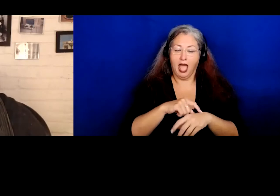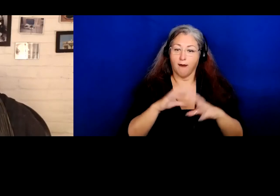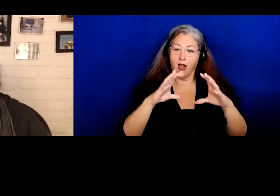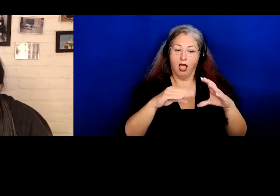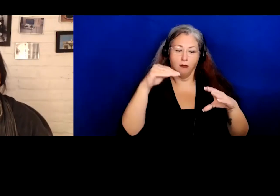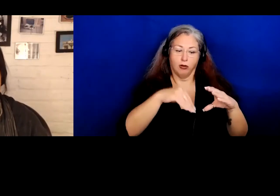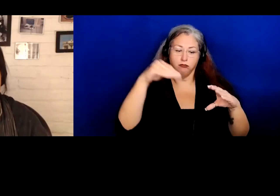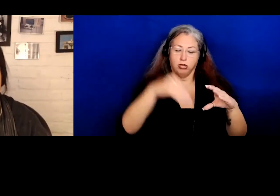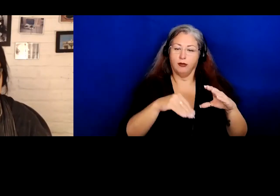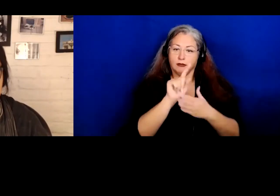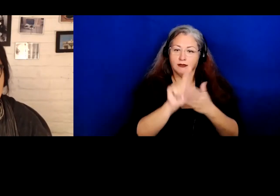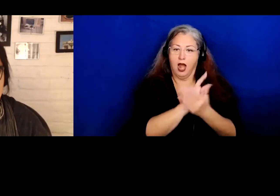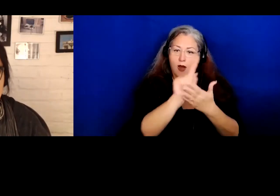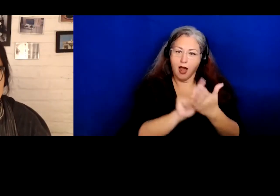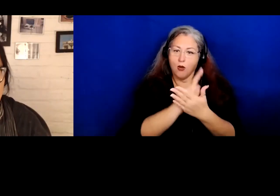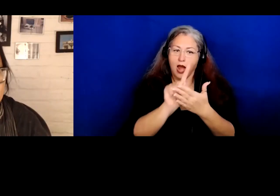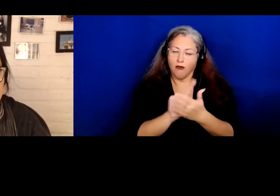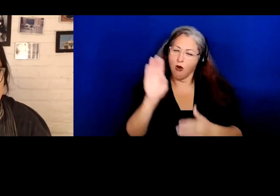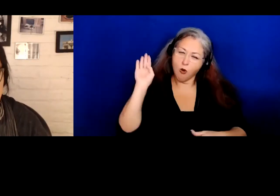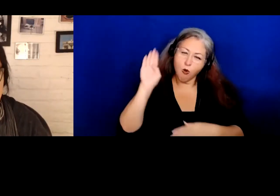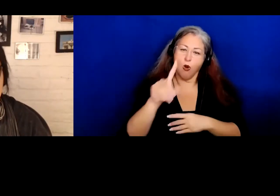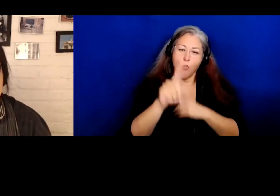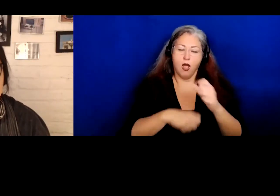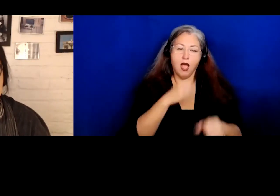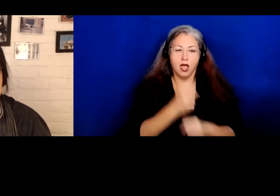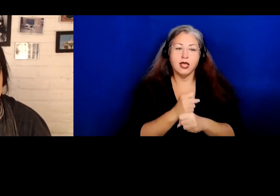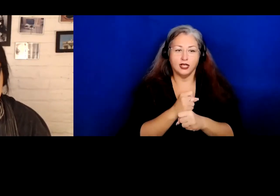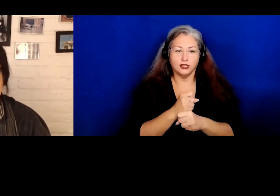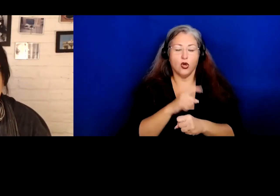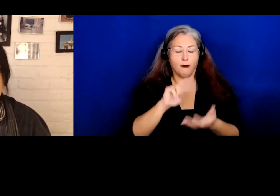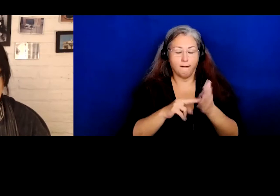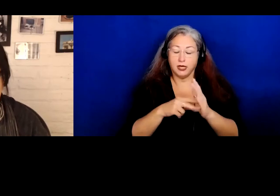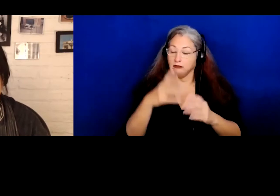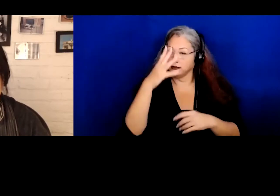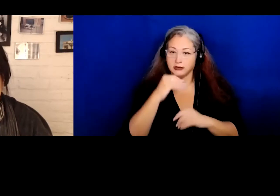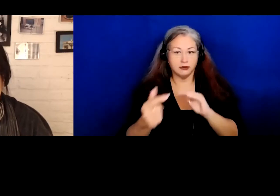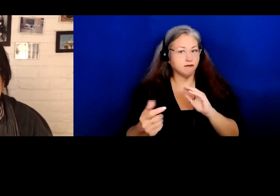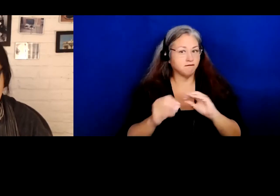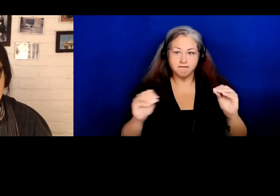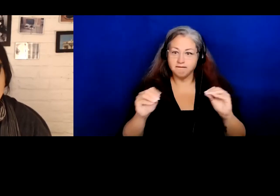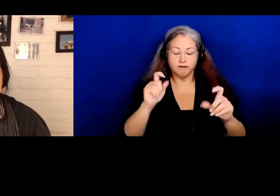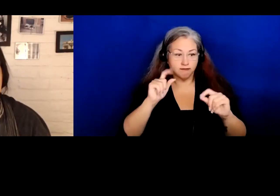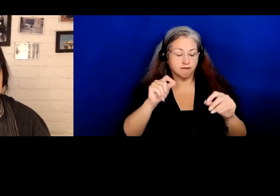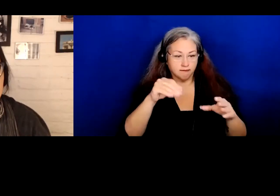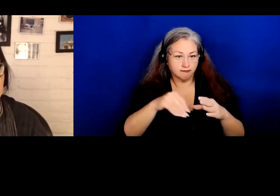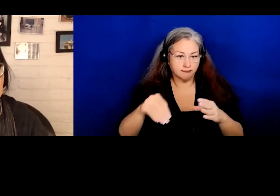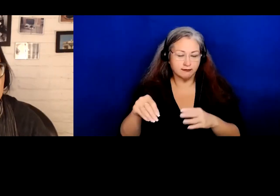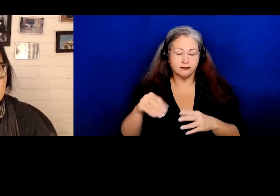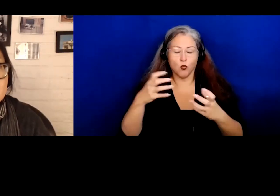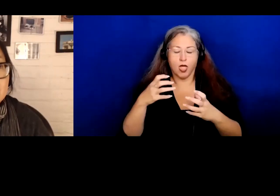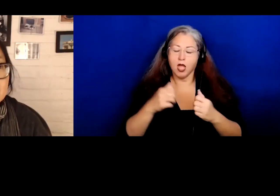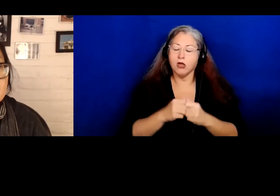hour every hour for like a year. So this kind of grueling, sleepless feat. And the other reason I wanted to read it